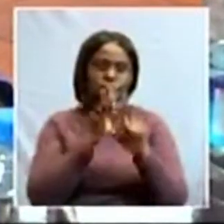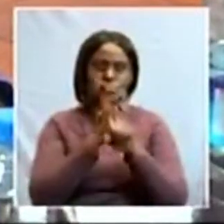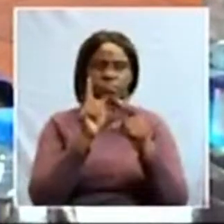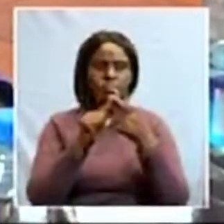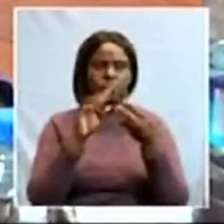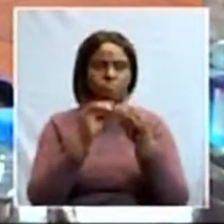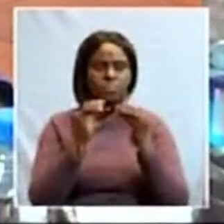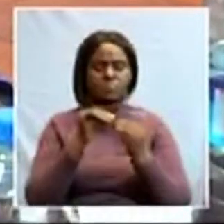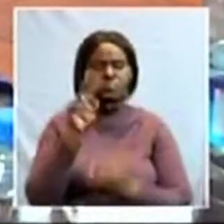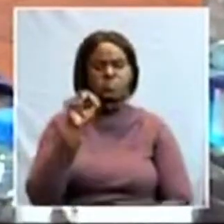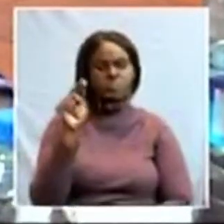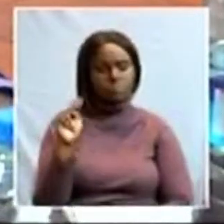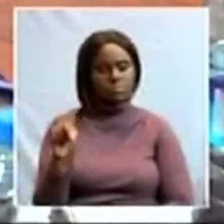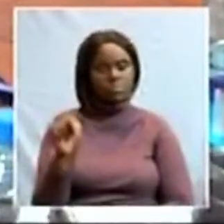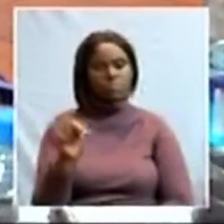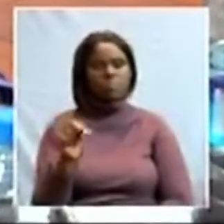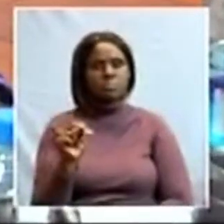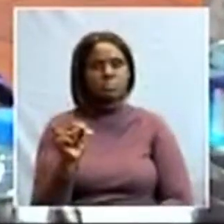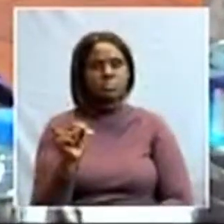Appendix 22.